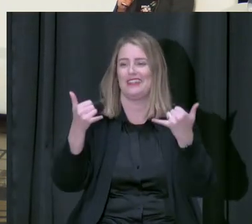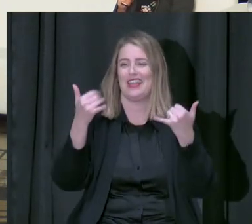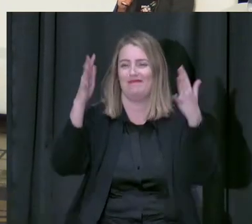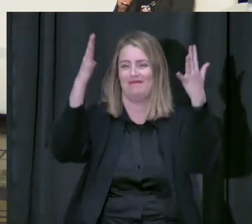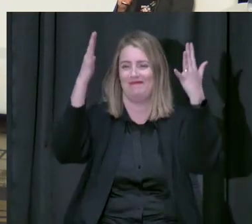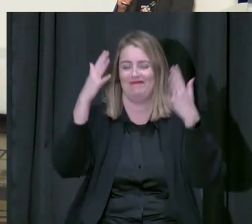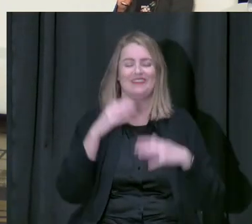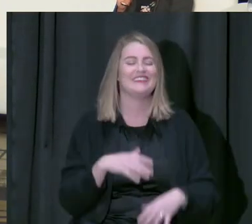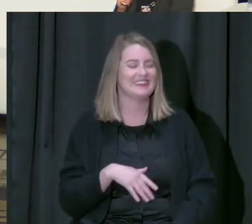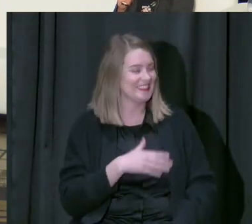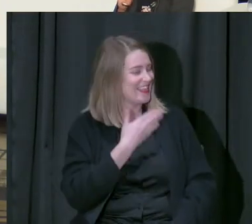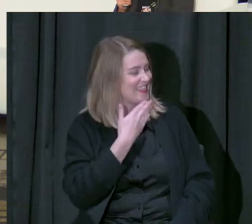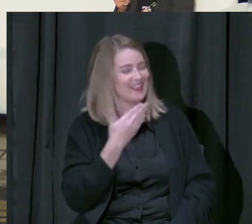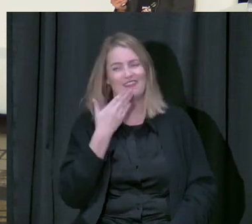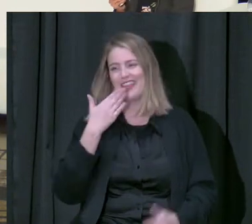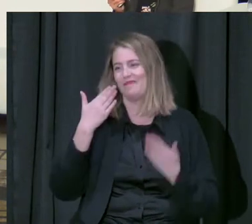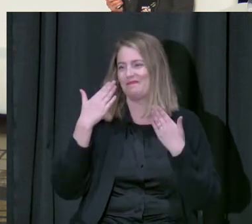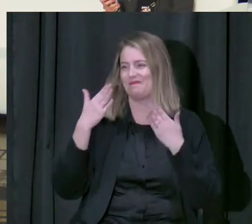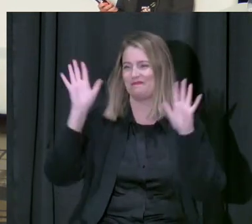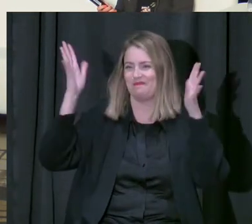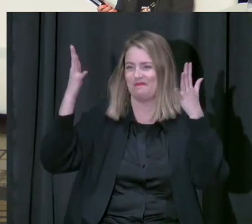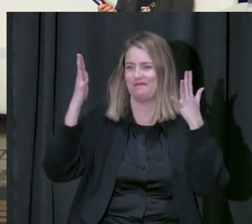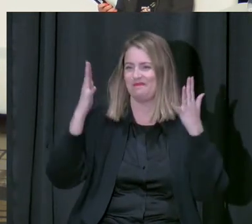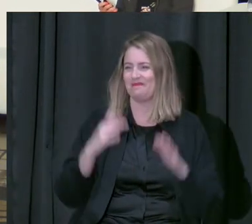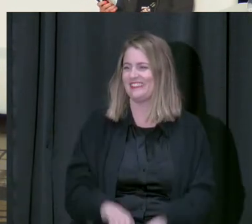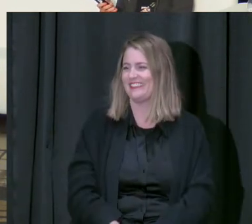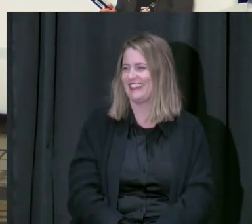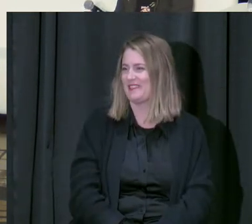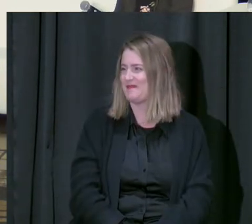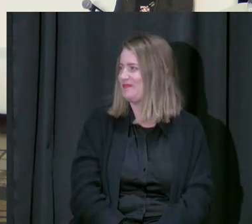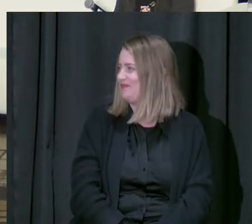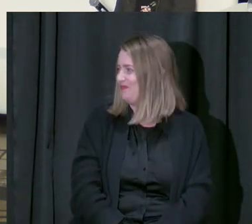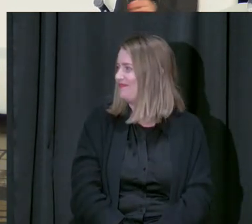Same here. Thank you, Bhujesh. Thank you, everyone.